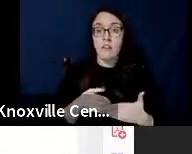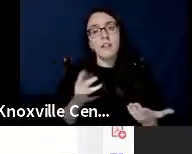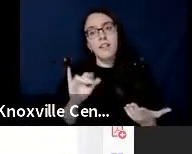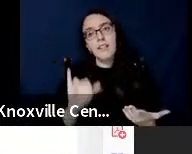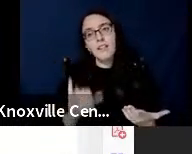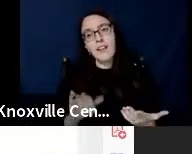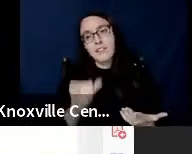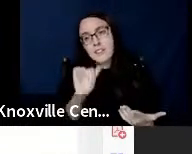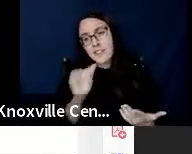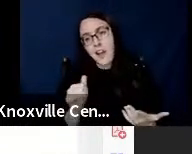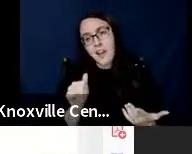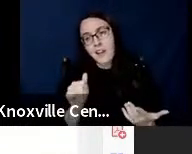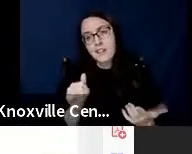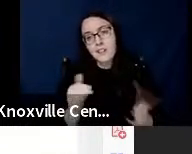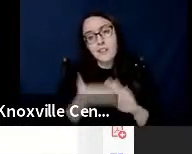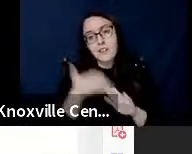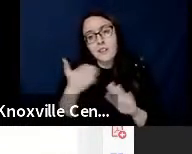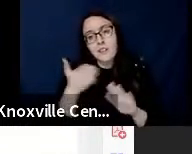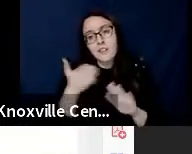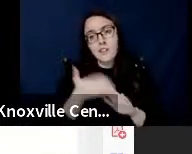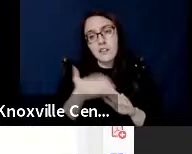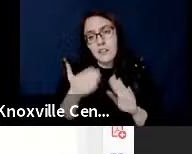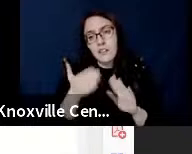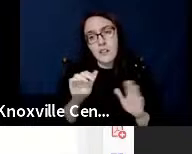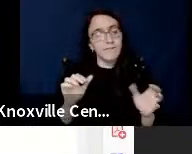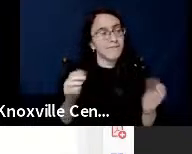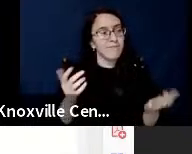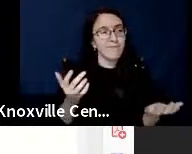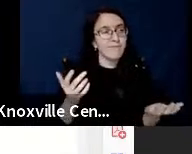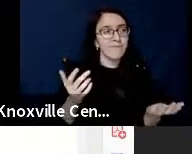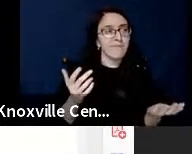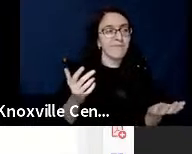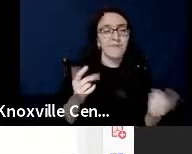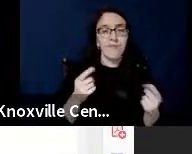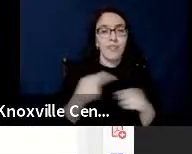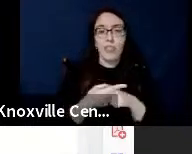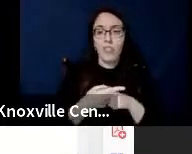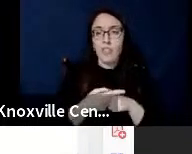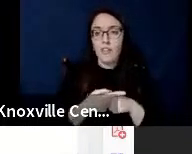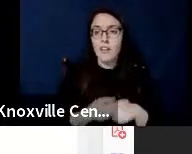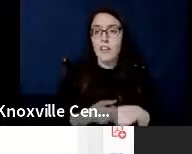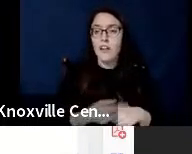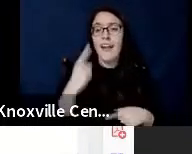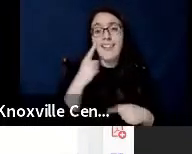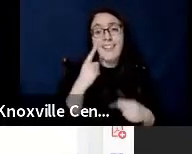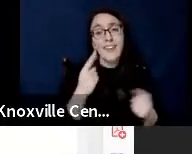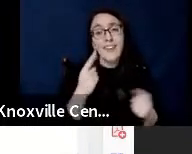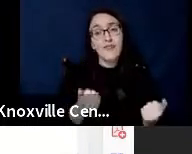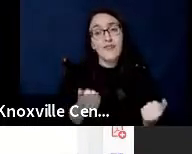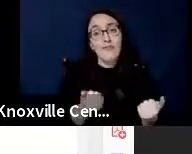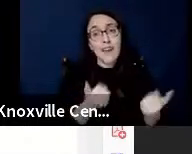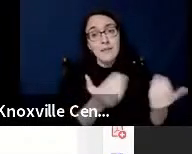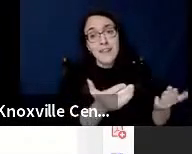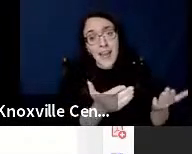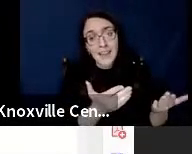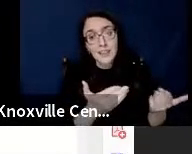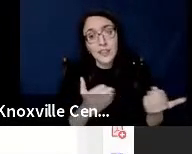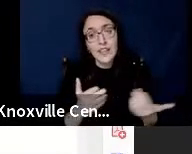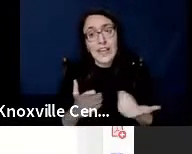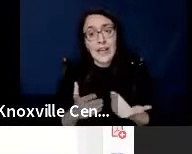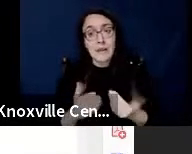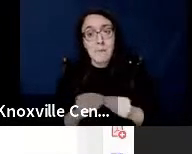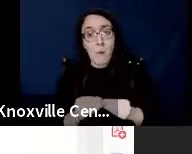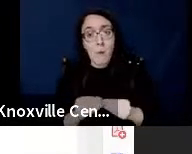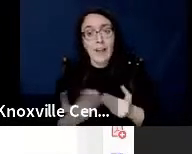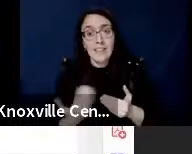counterproductive. So a recommendation rather than a regulation may be easier to talk